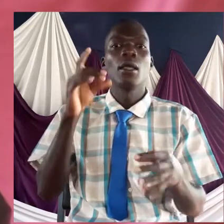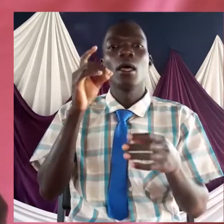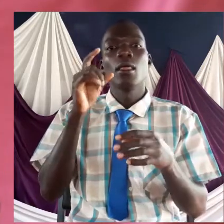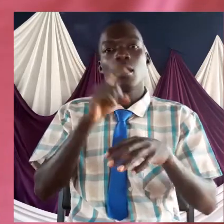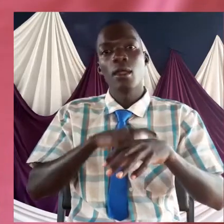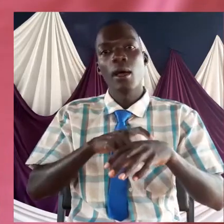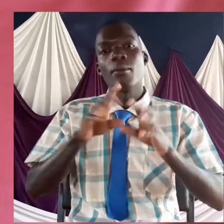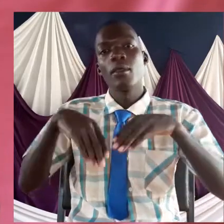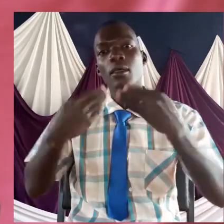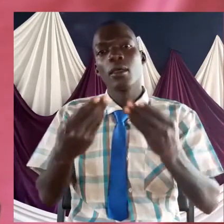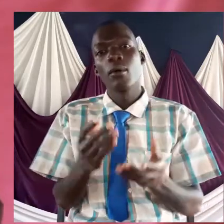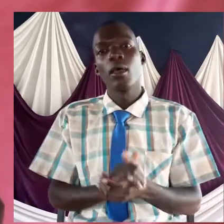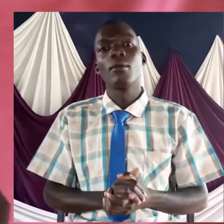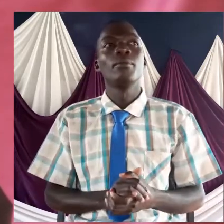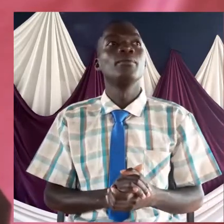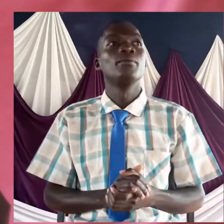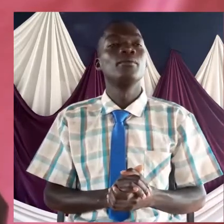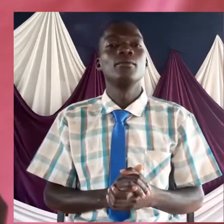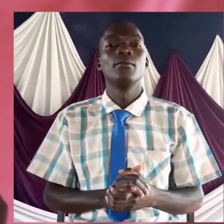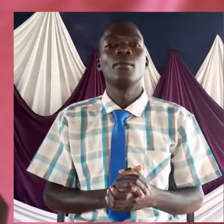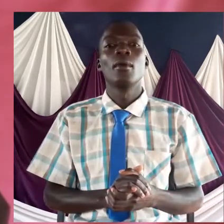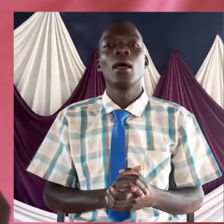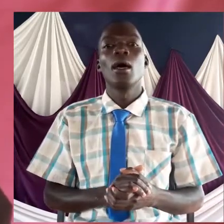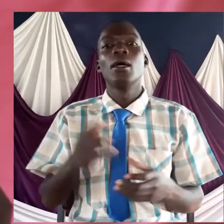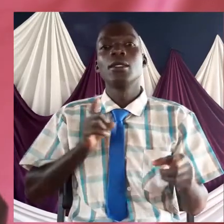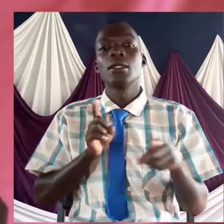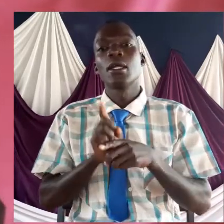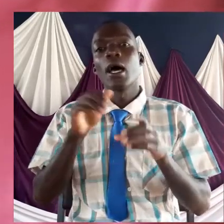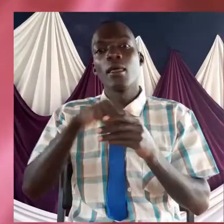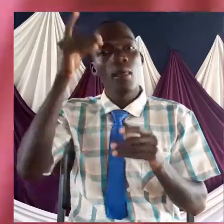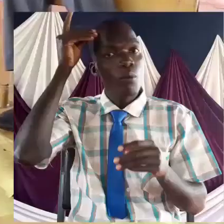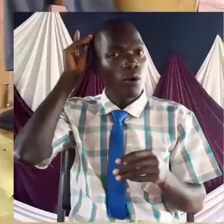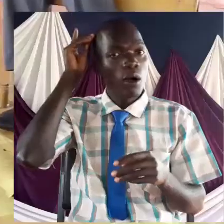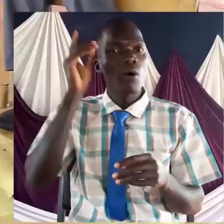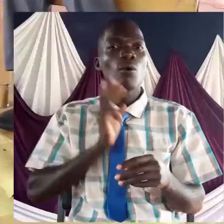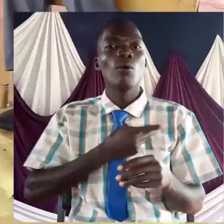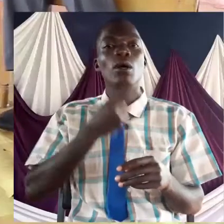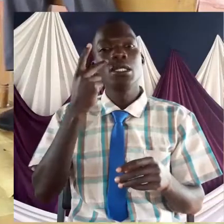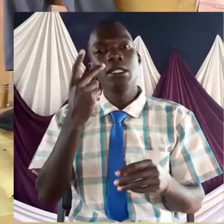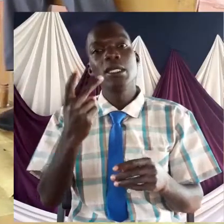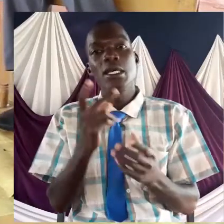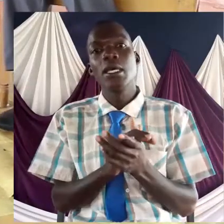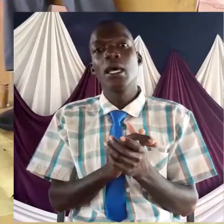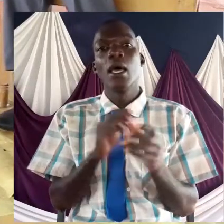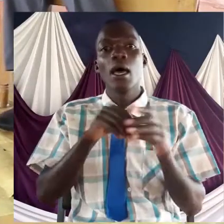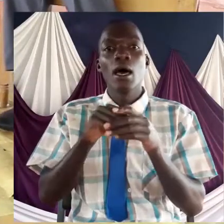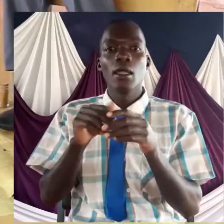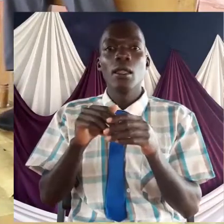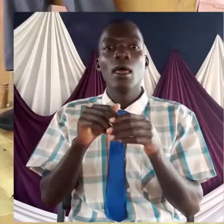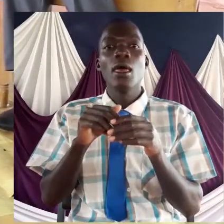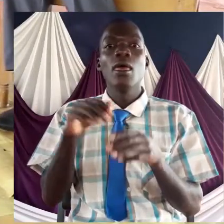timings that are given there. Yes. Sister, in the book of Daniel, again, we have expressions of time like the evenings and